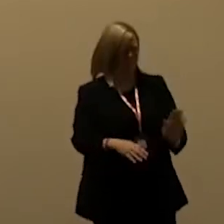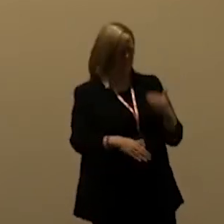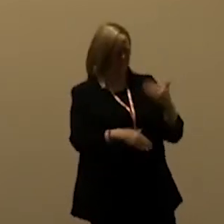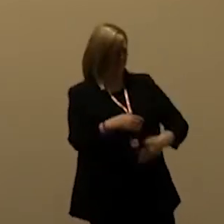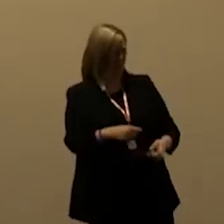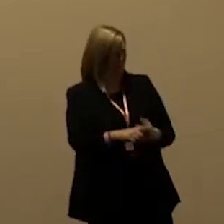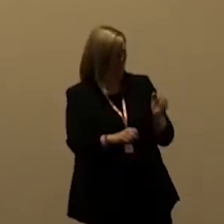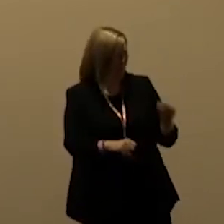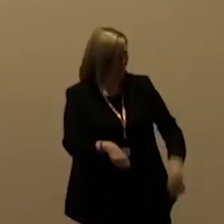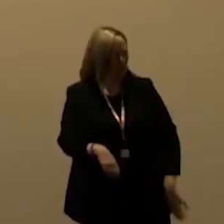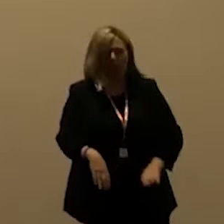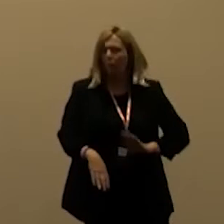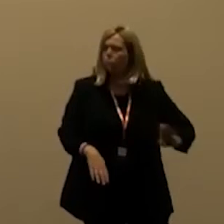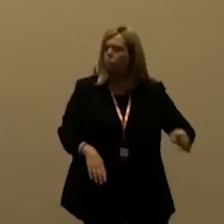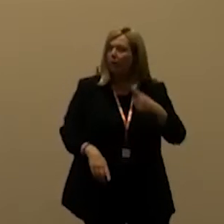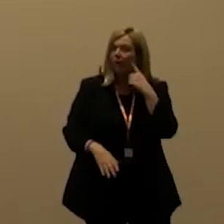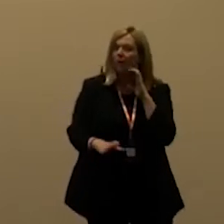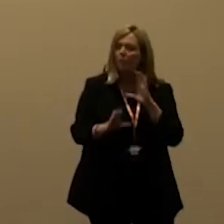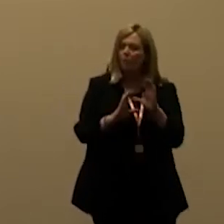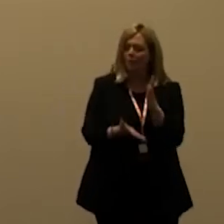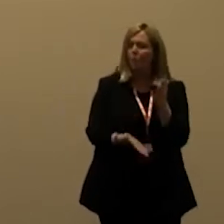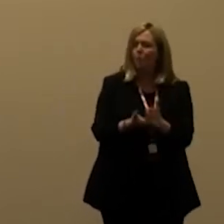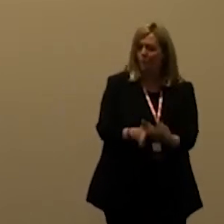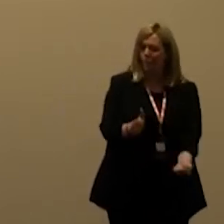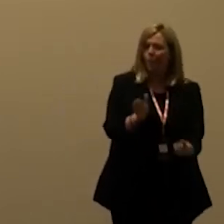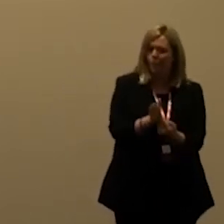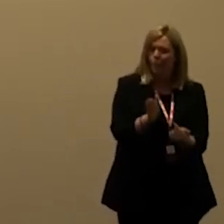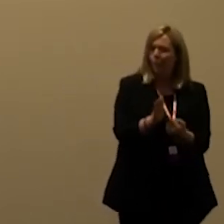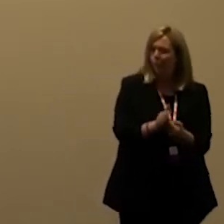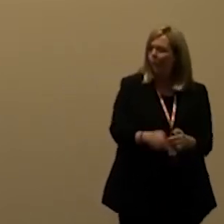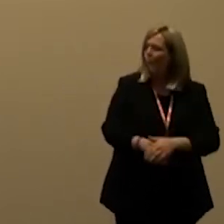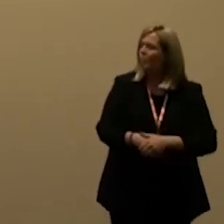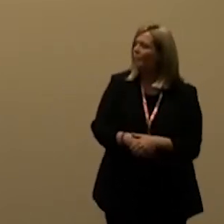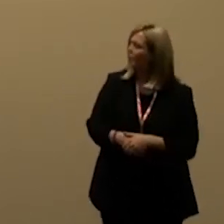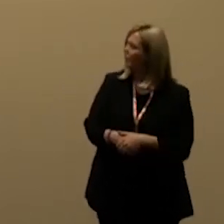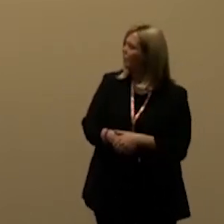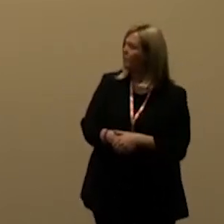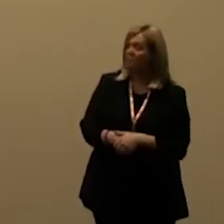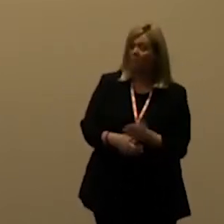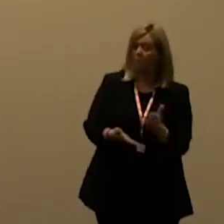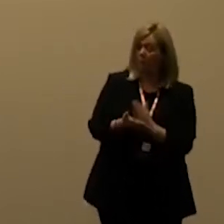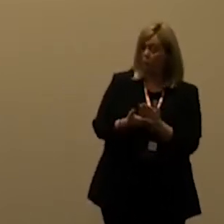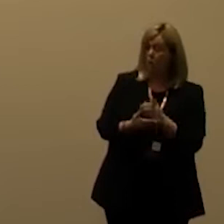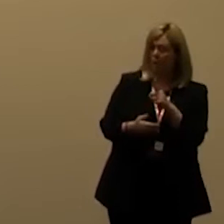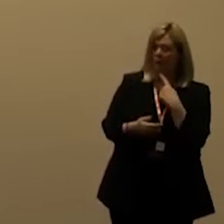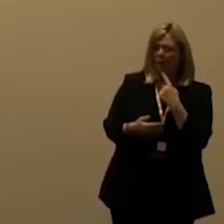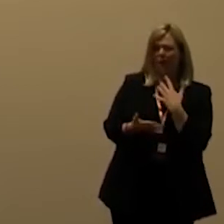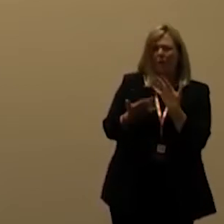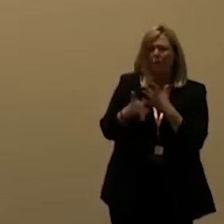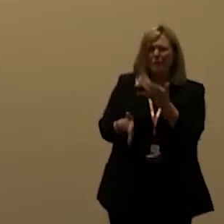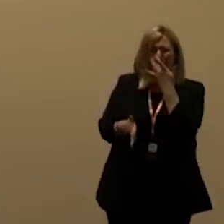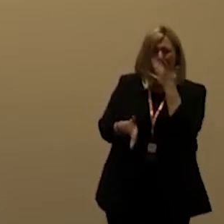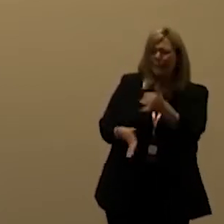think communication is a significant thing to think about when it comes to this. And I think, I don't know about you guys, but I get more scam calls than I do